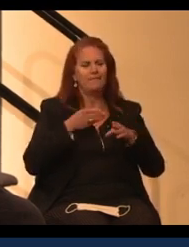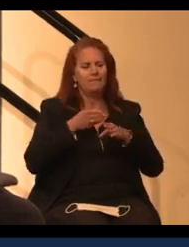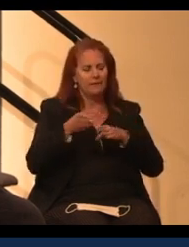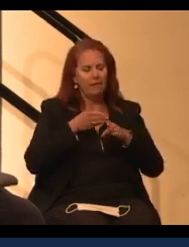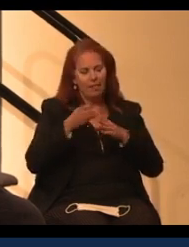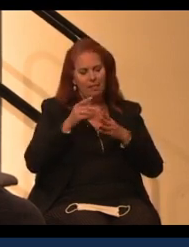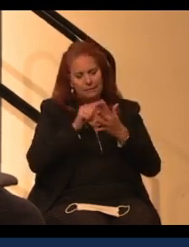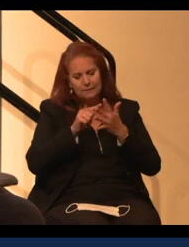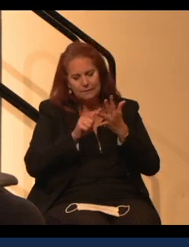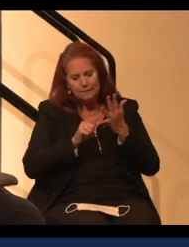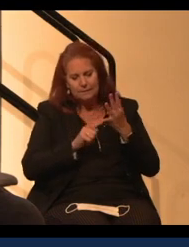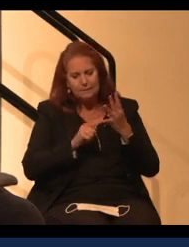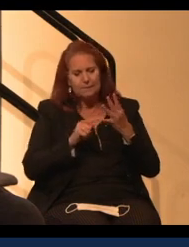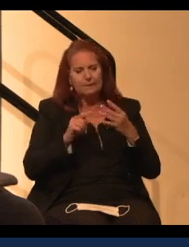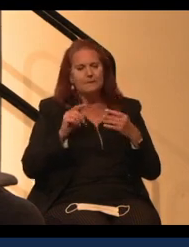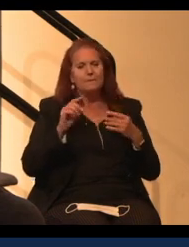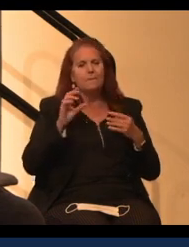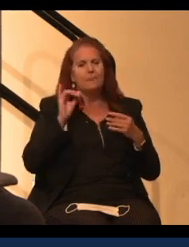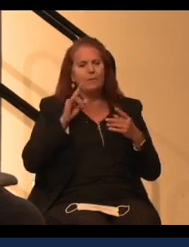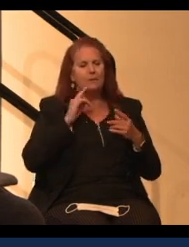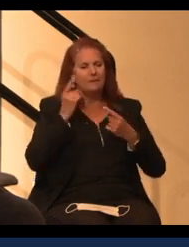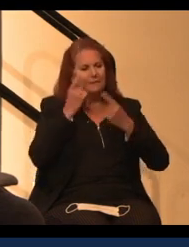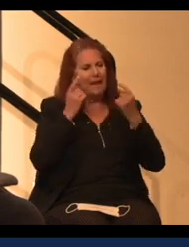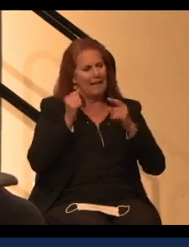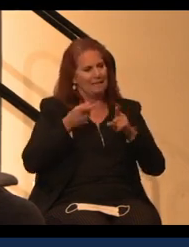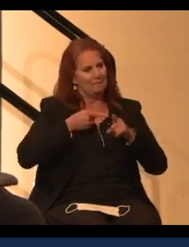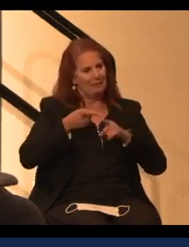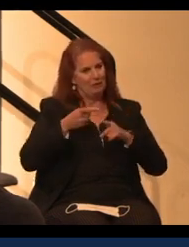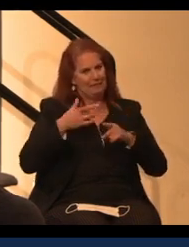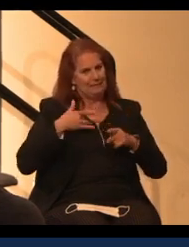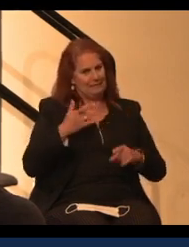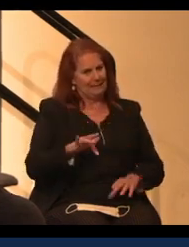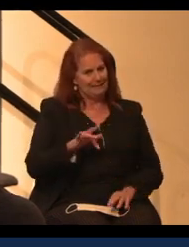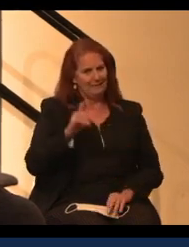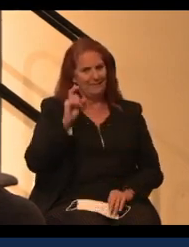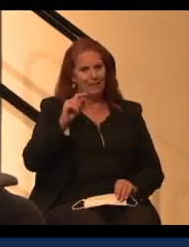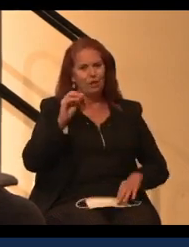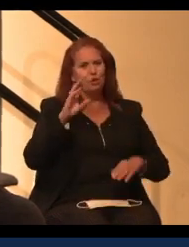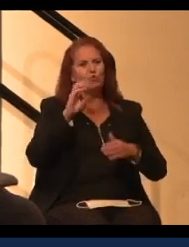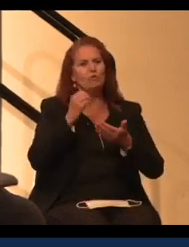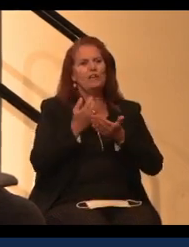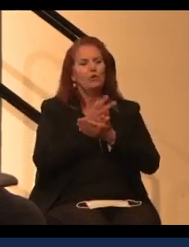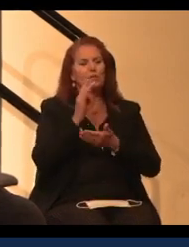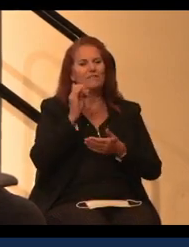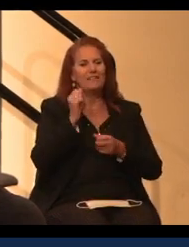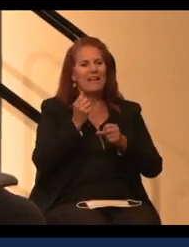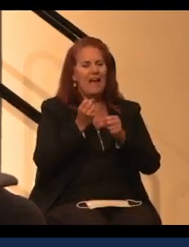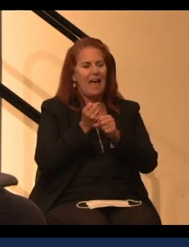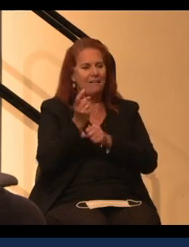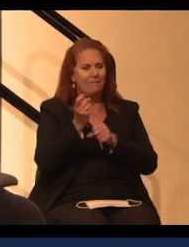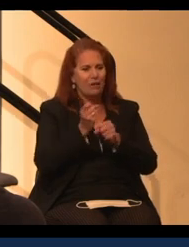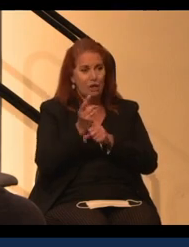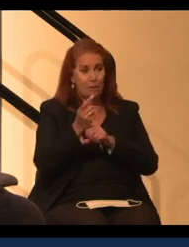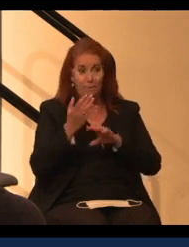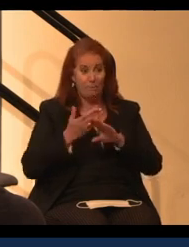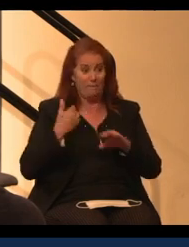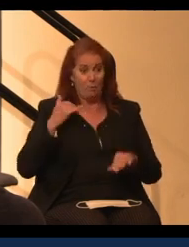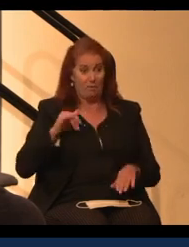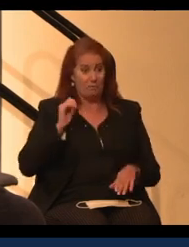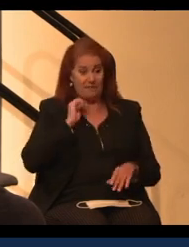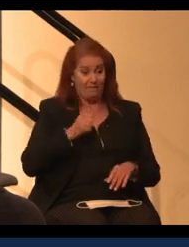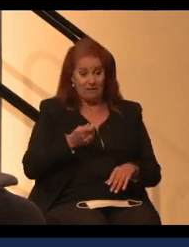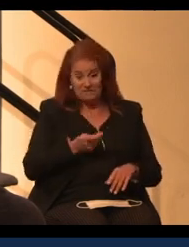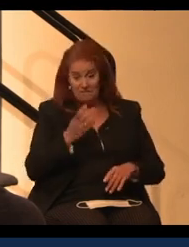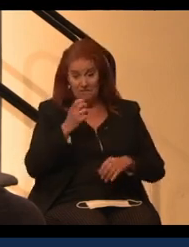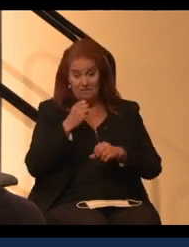fields that may be considered especially sensitive, they need to renew their visas every year. Prior to that, it was every